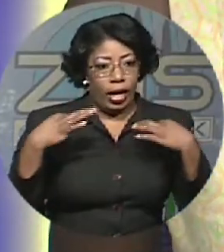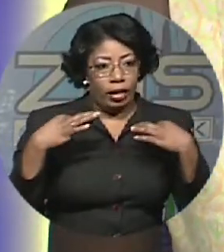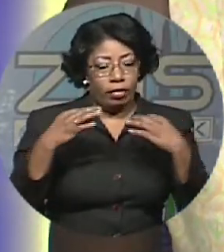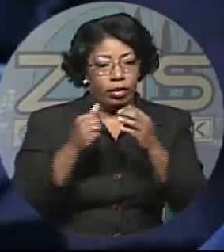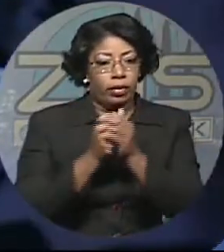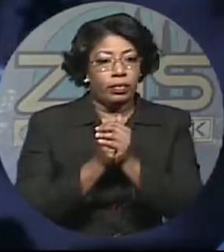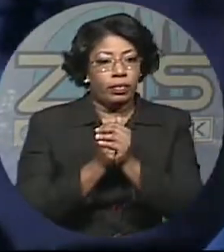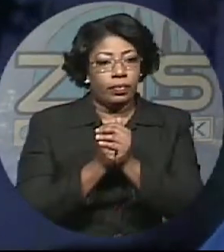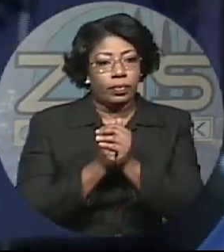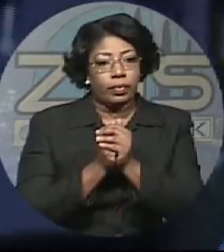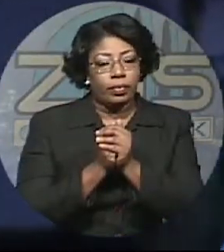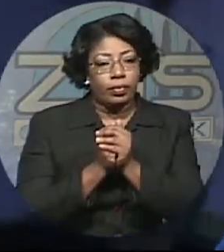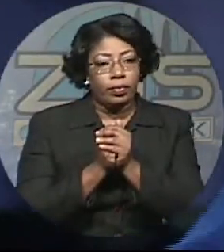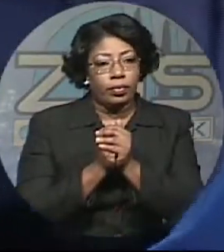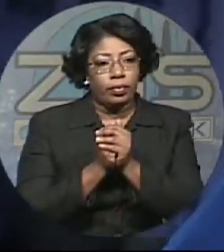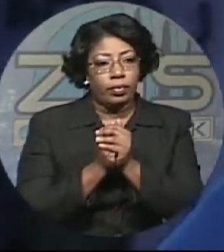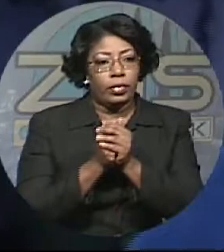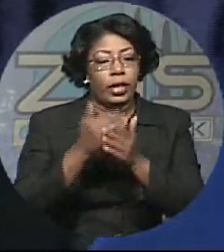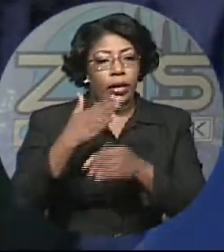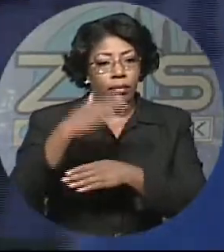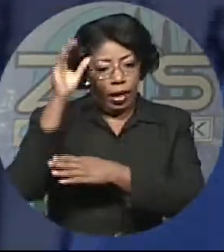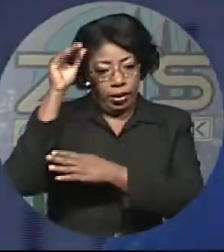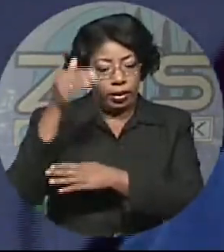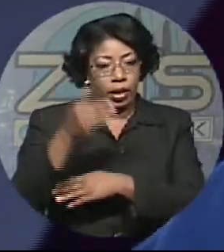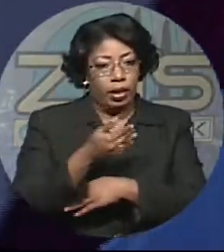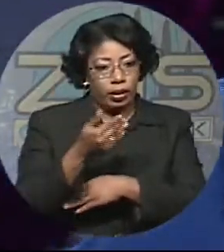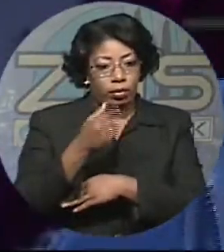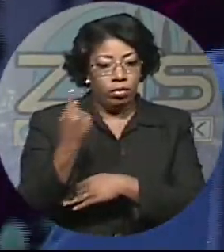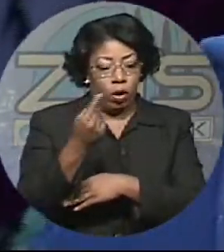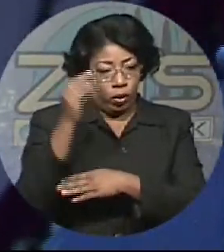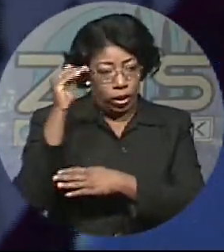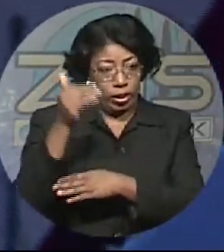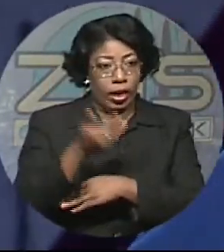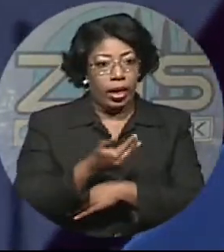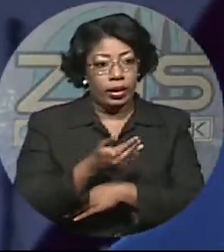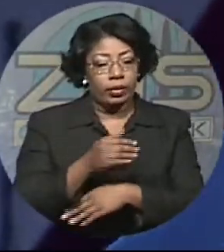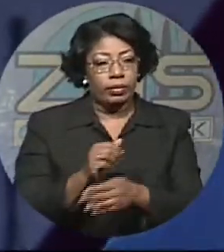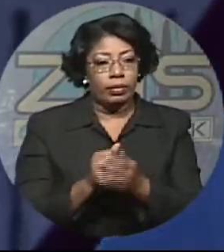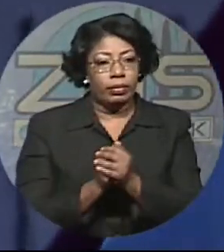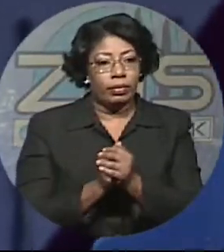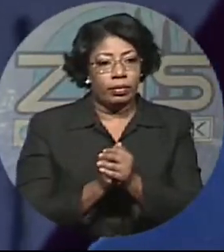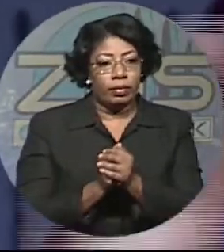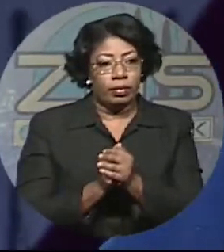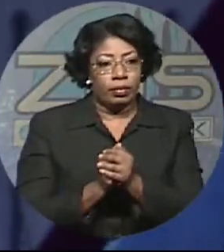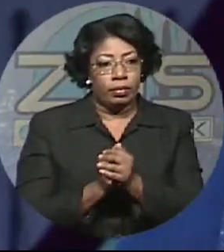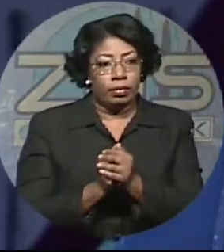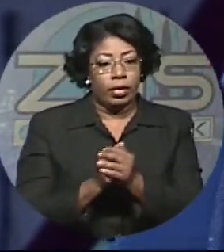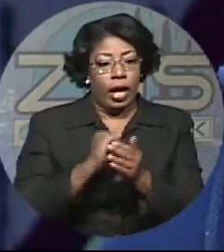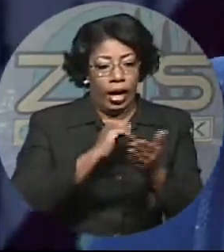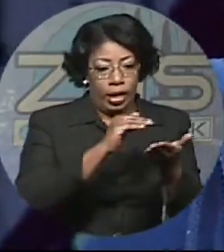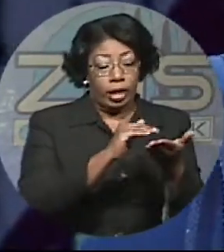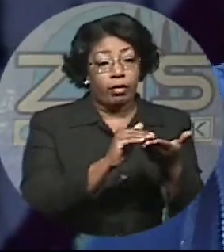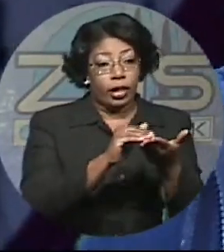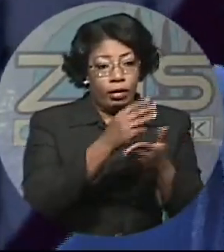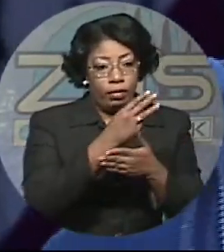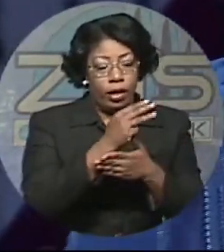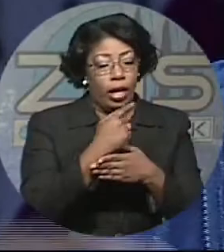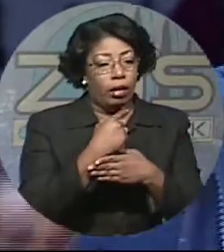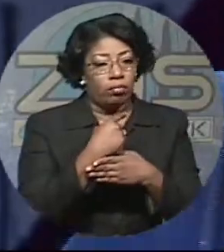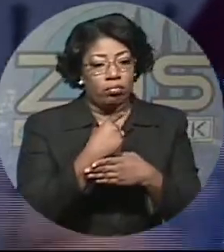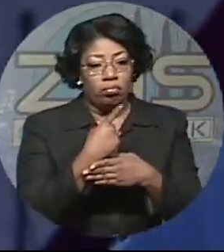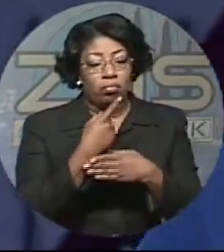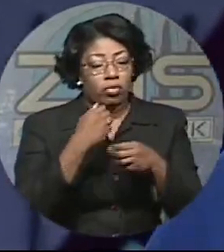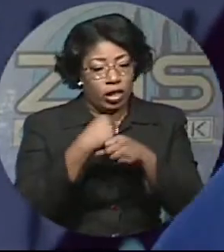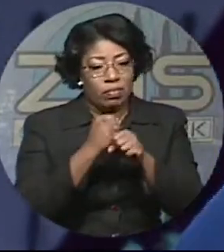church. He's my son, my only son, but I forgive them. Let peace